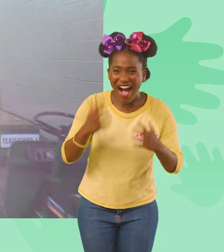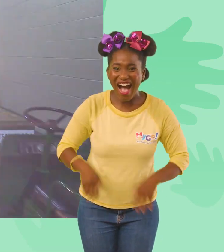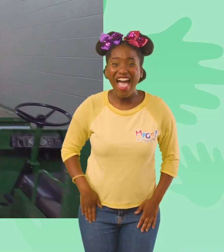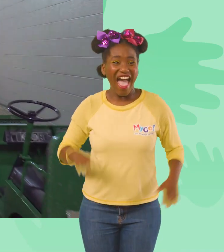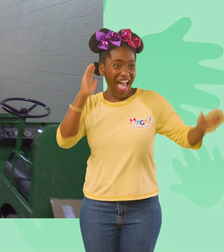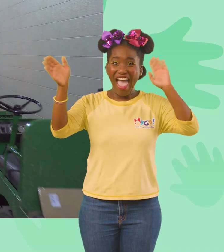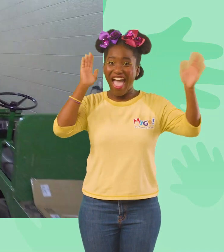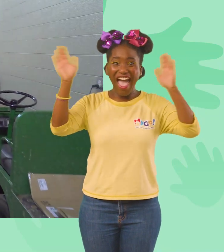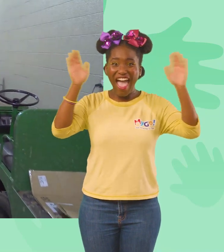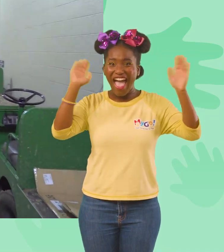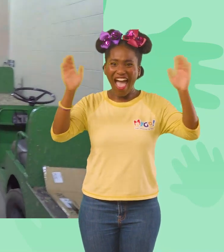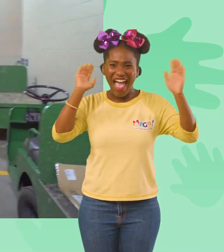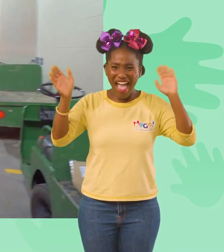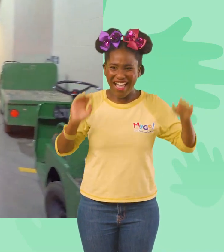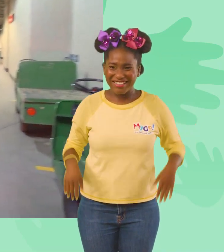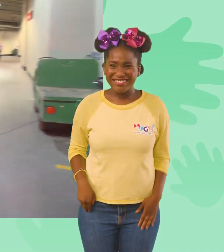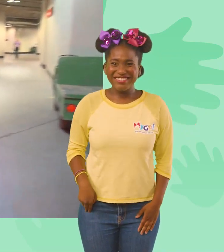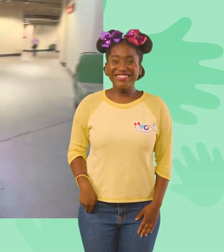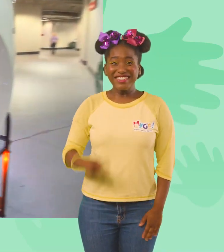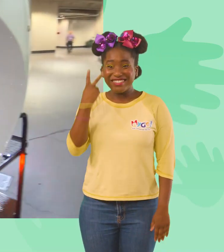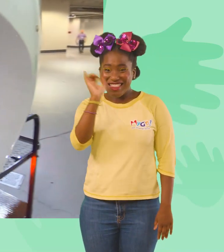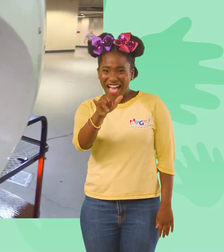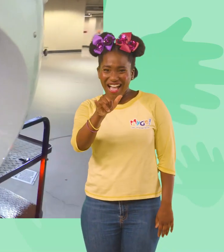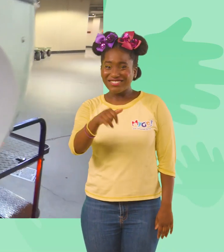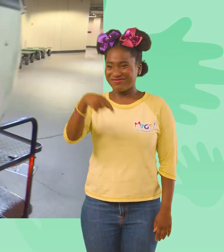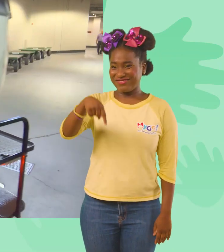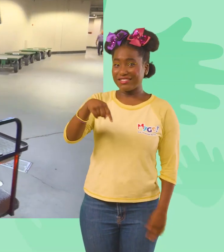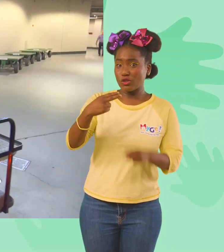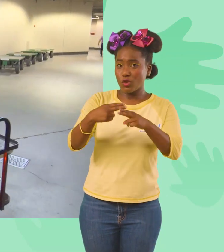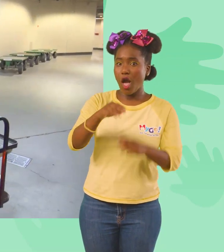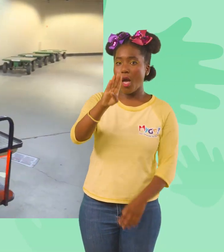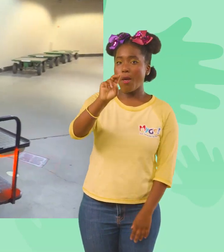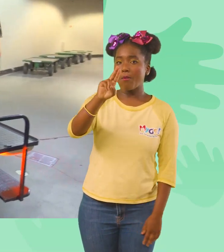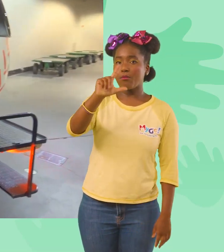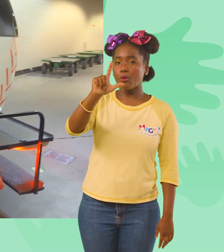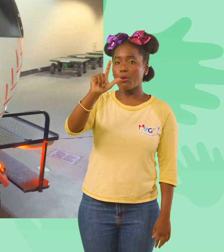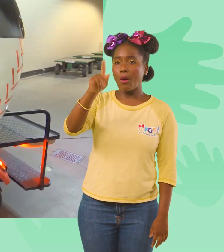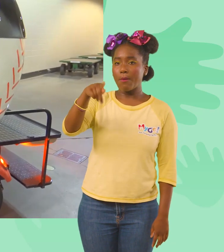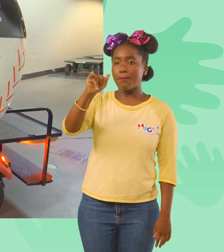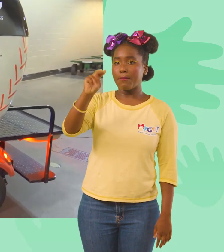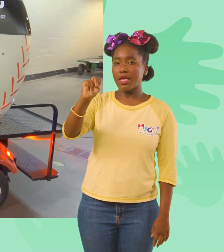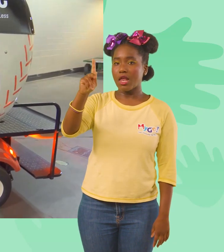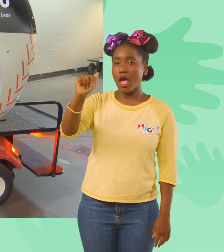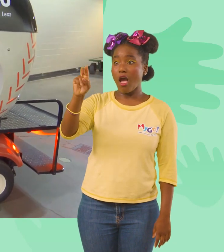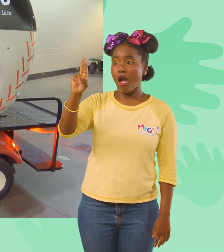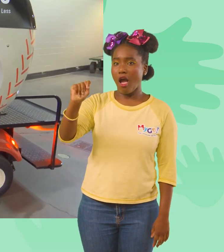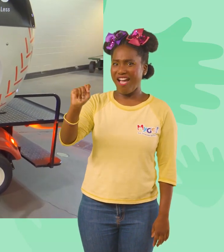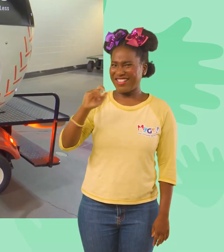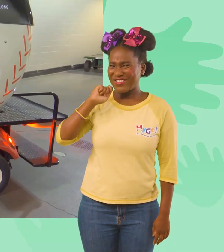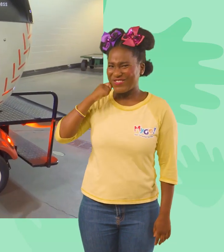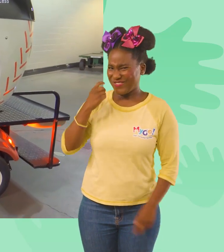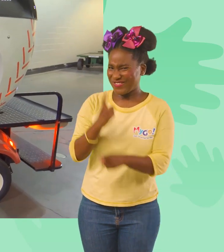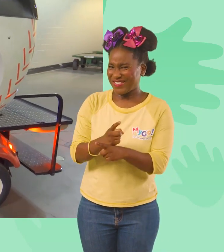Oh. Hey, check it out. This is a bullpen cart. It's pretty sweet, huh?